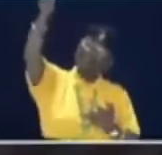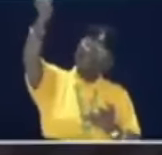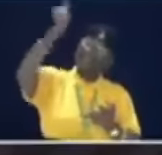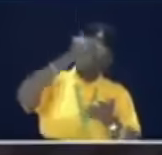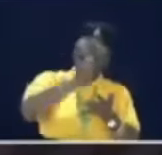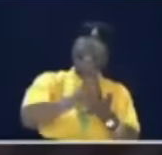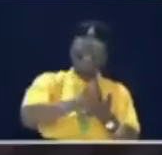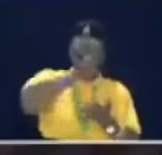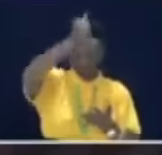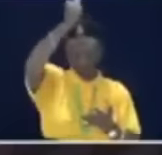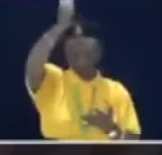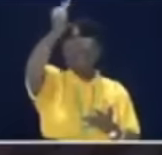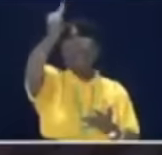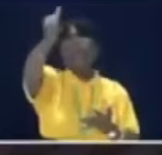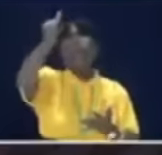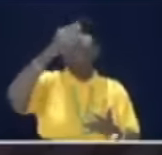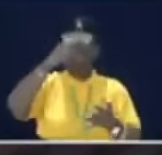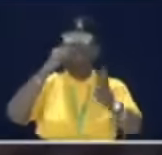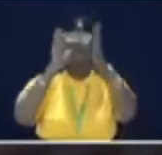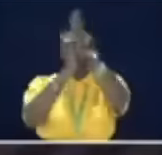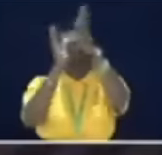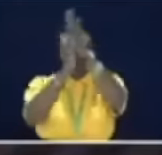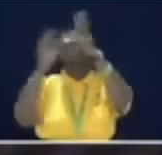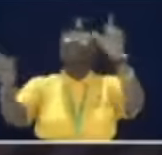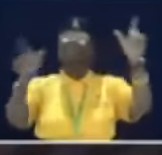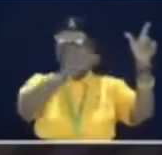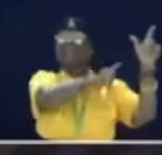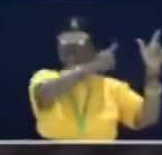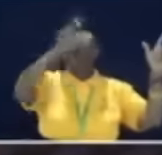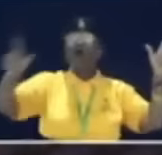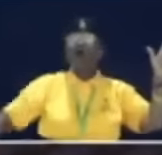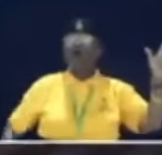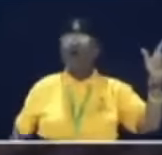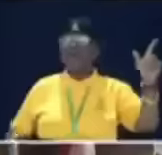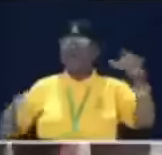Amen. Praise the Lord.